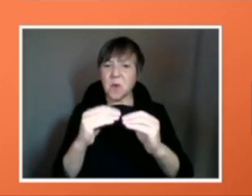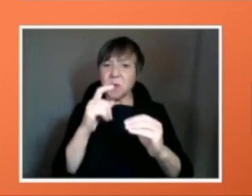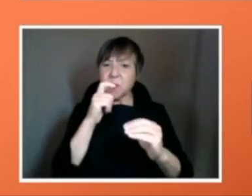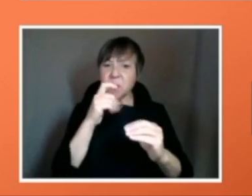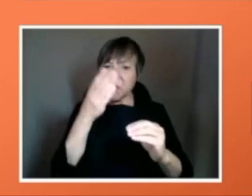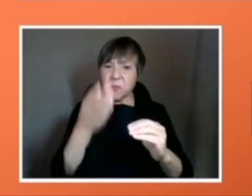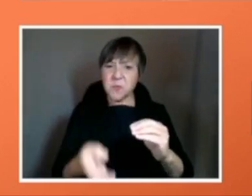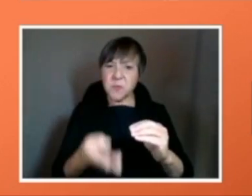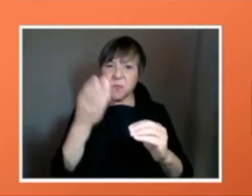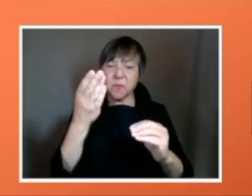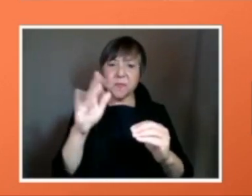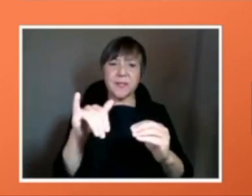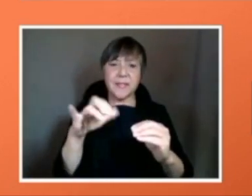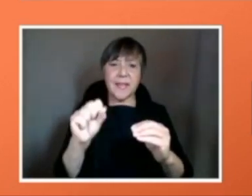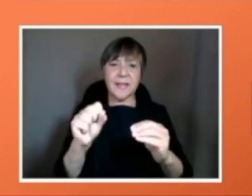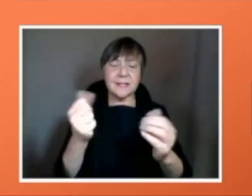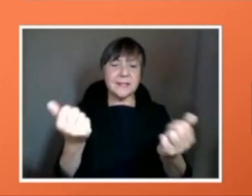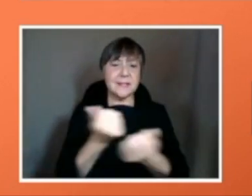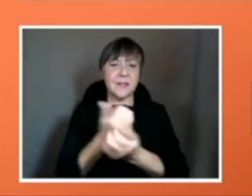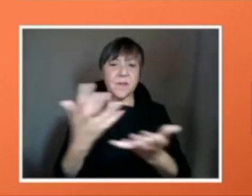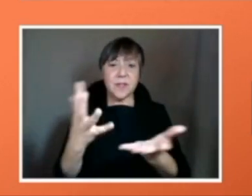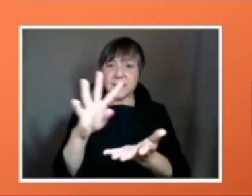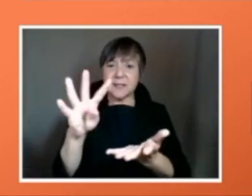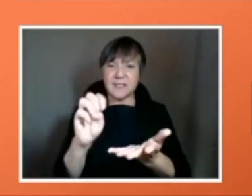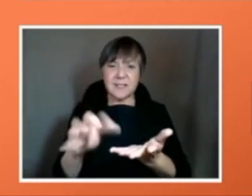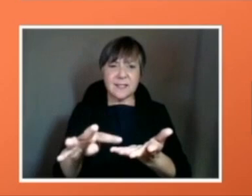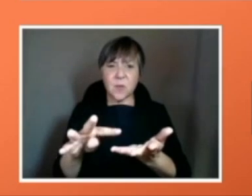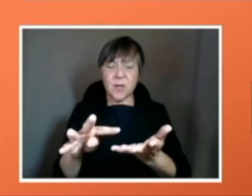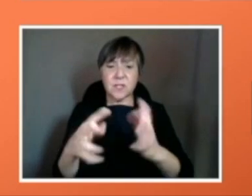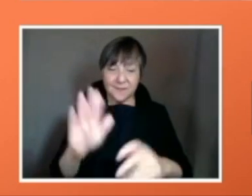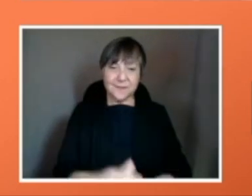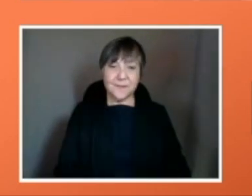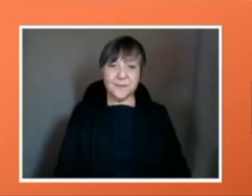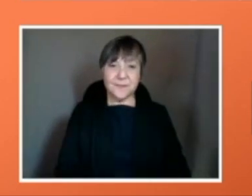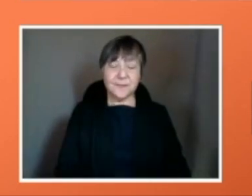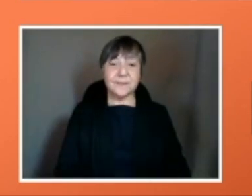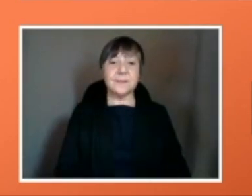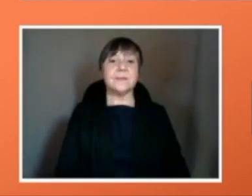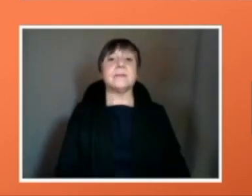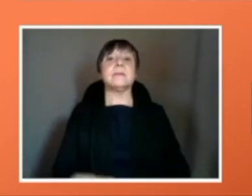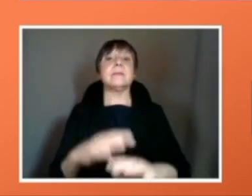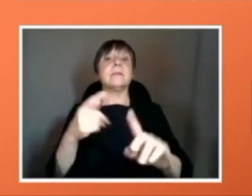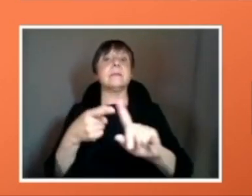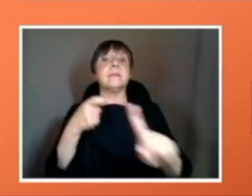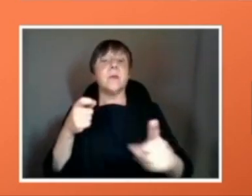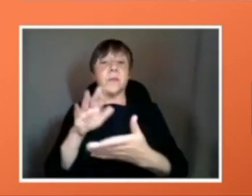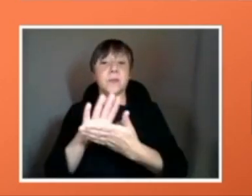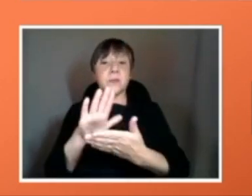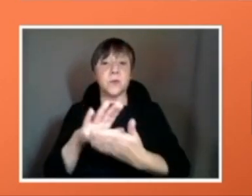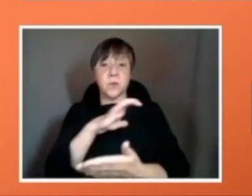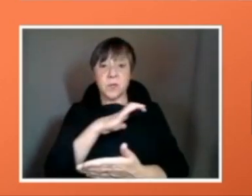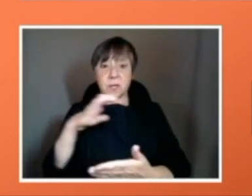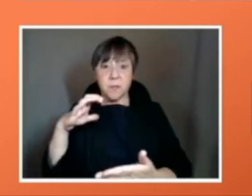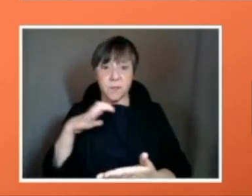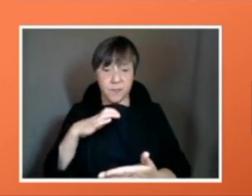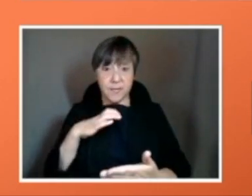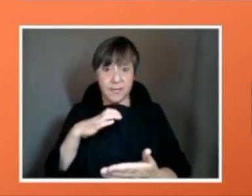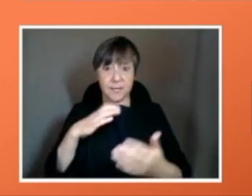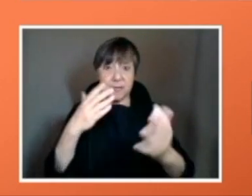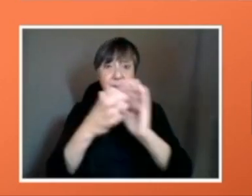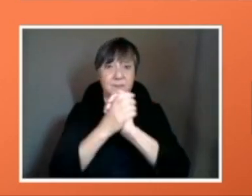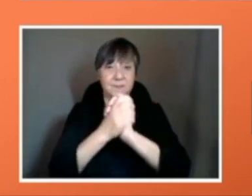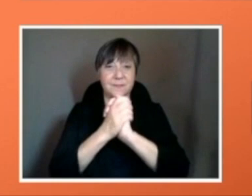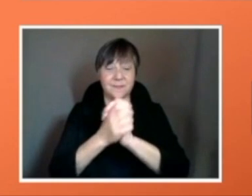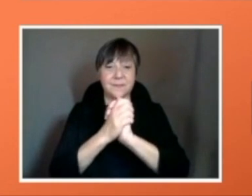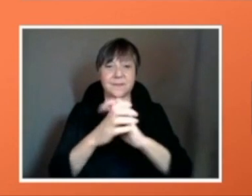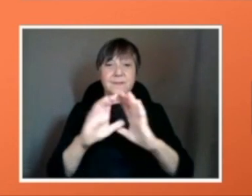Uncertainty finds you, but it does not define you. Another city official who had the chance to speak was Vice Chair of